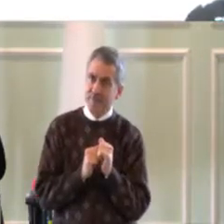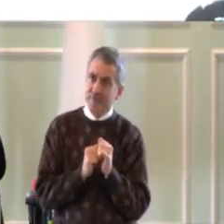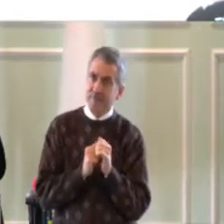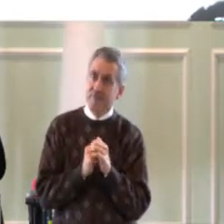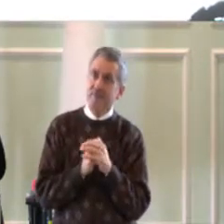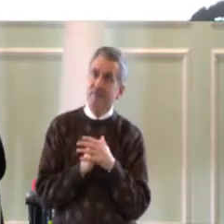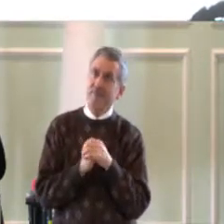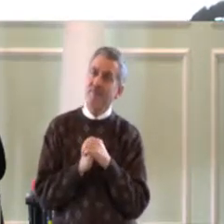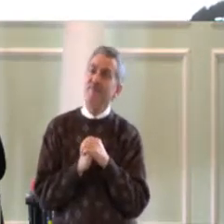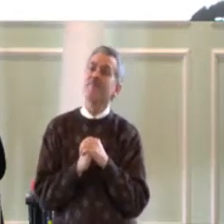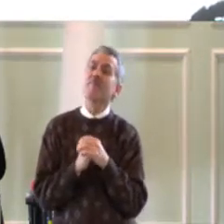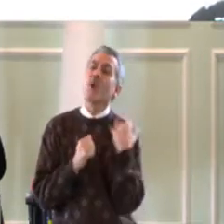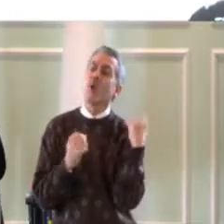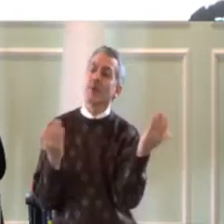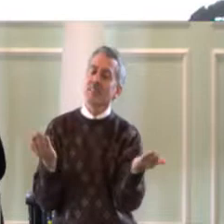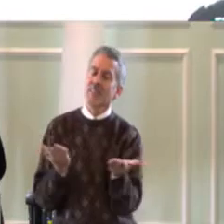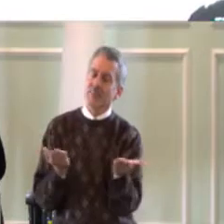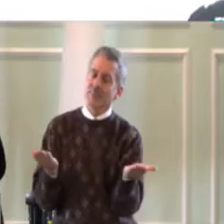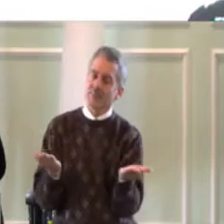who's always here.